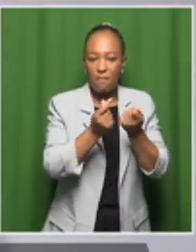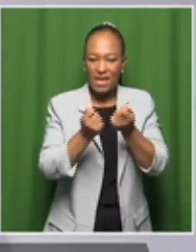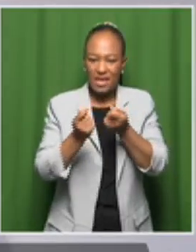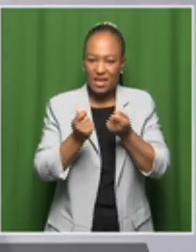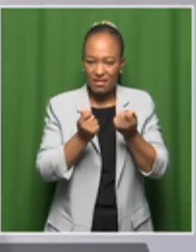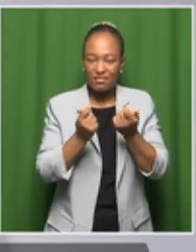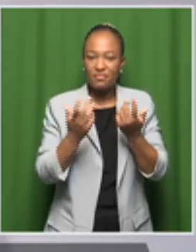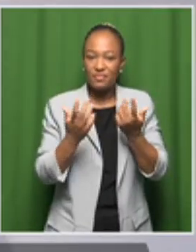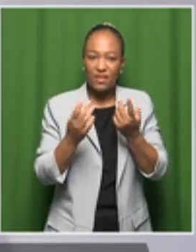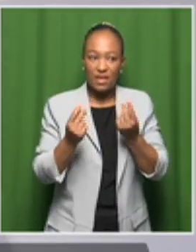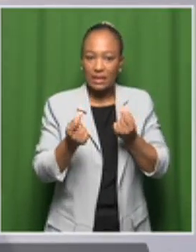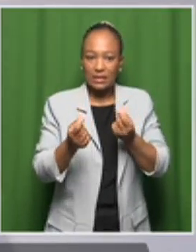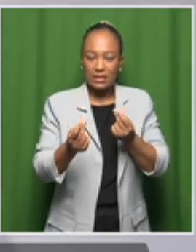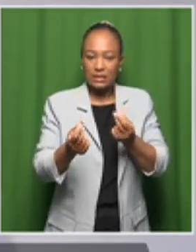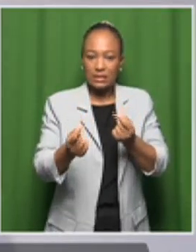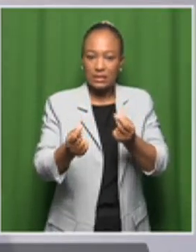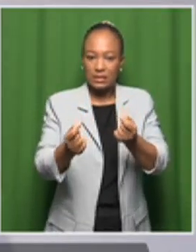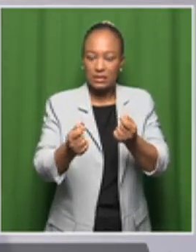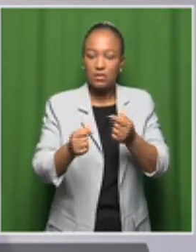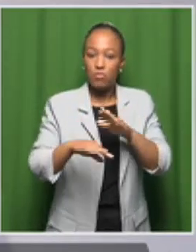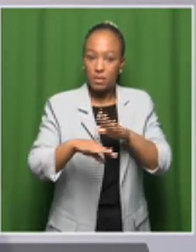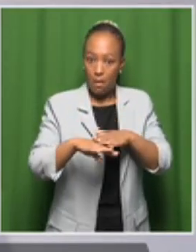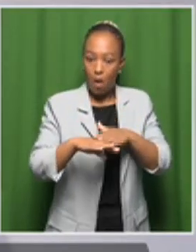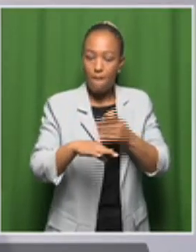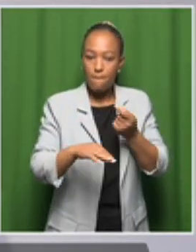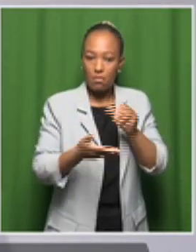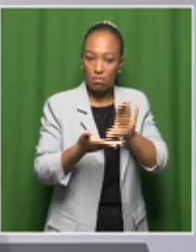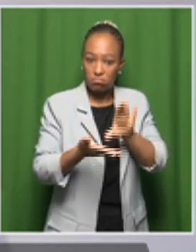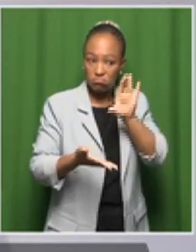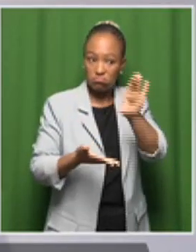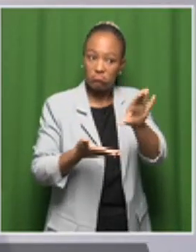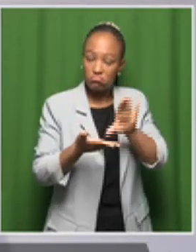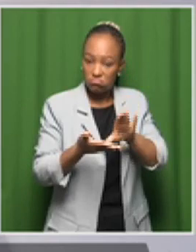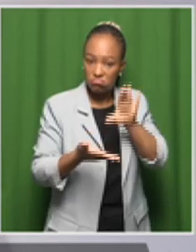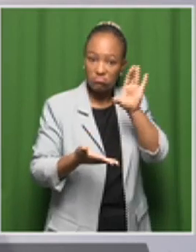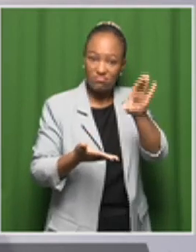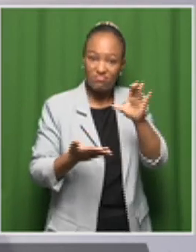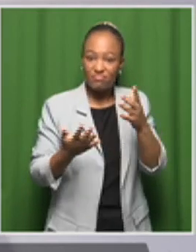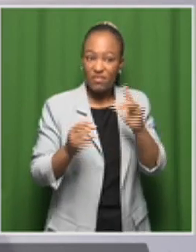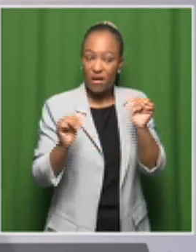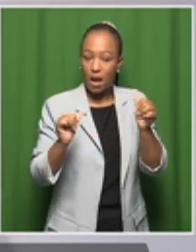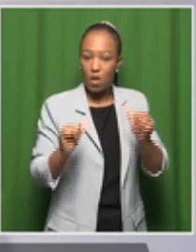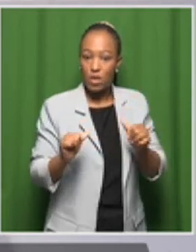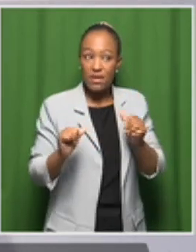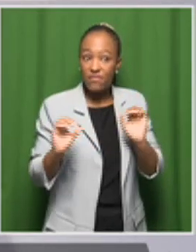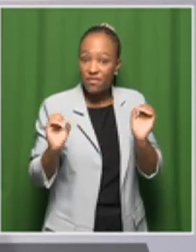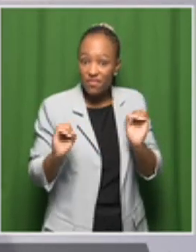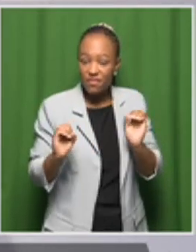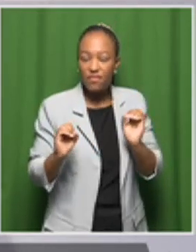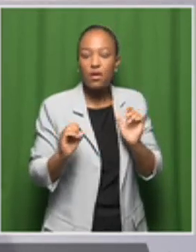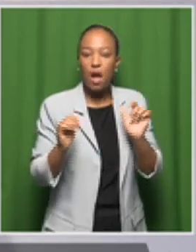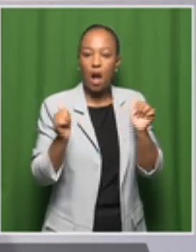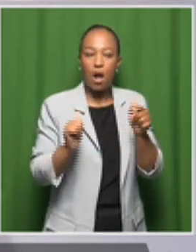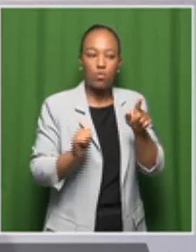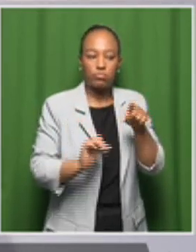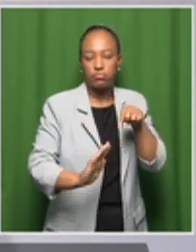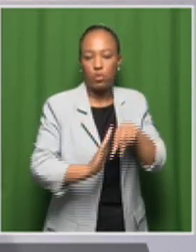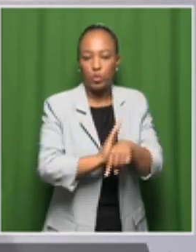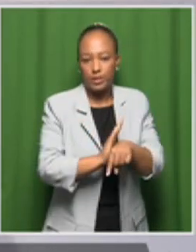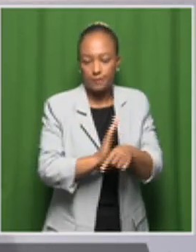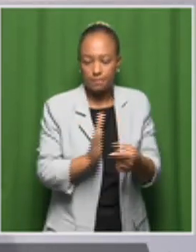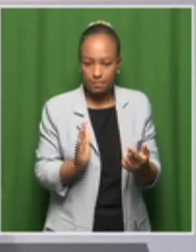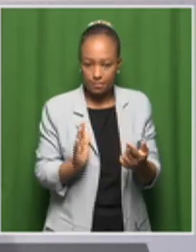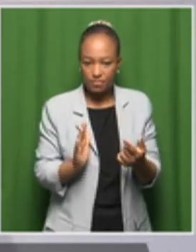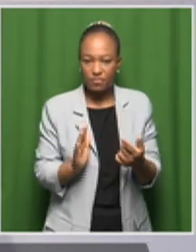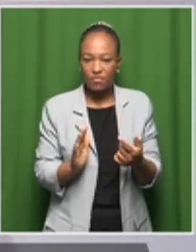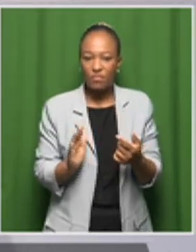fund more capital to keep your account. If you don't, then you lose the account. So that is